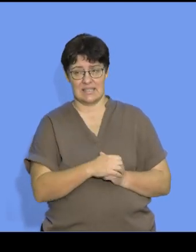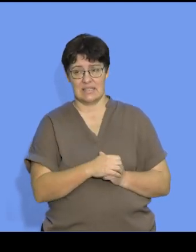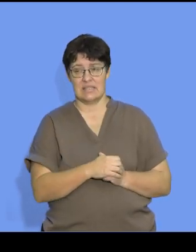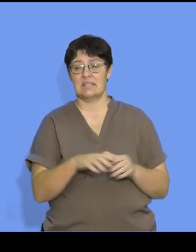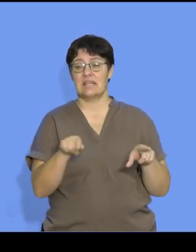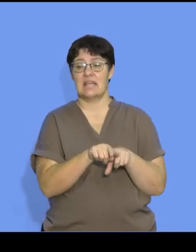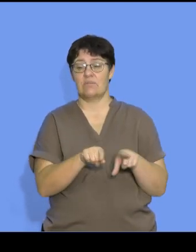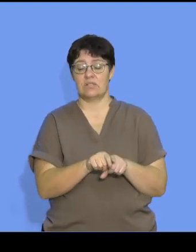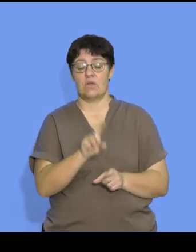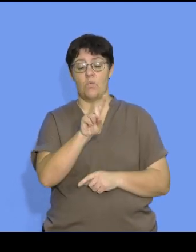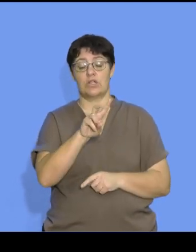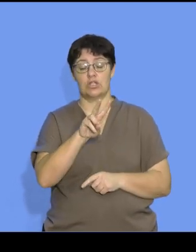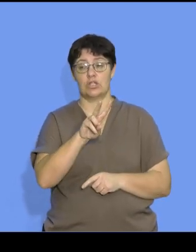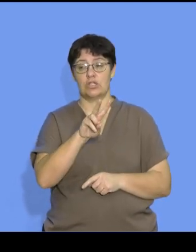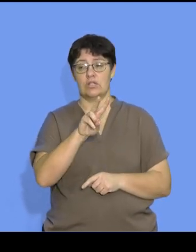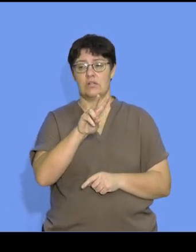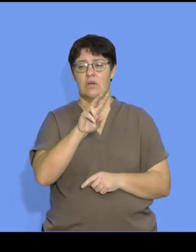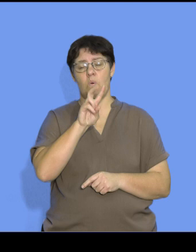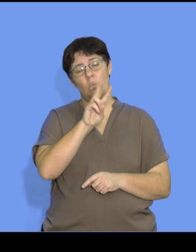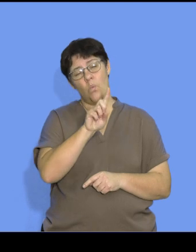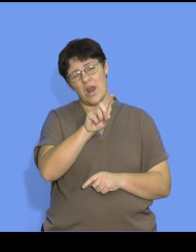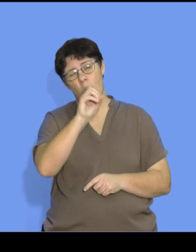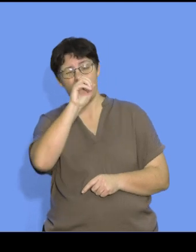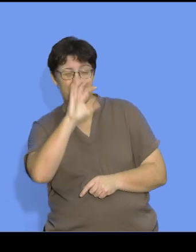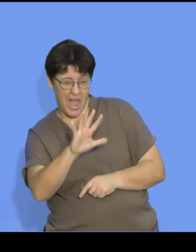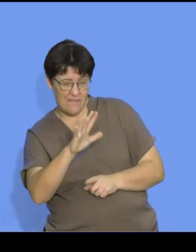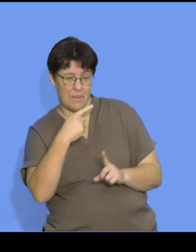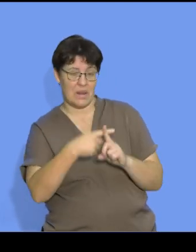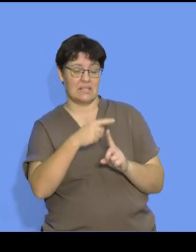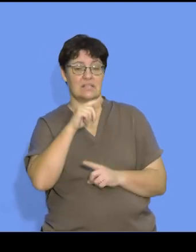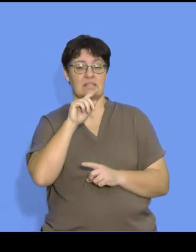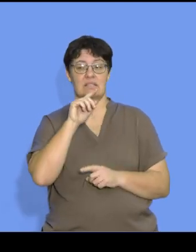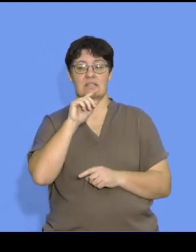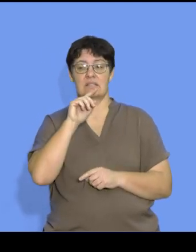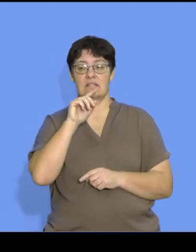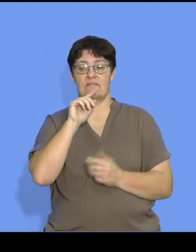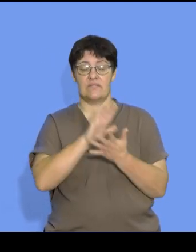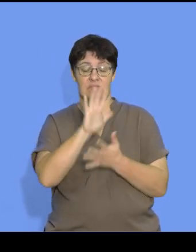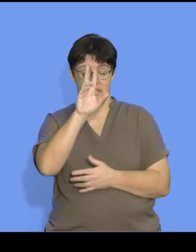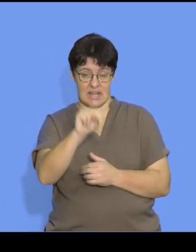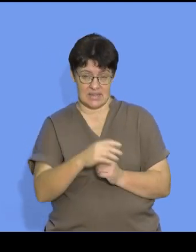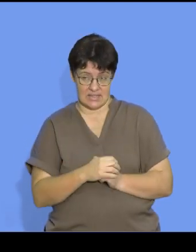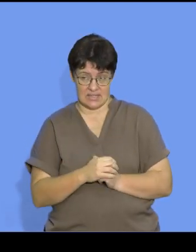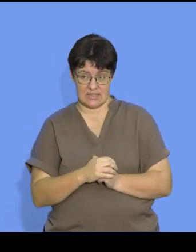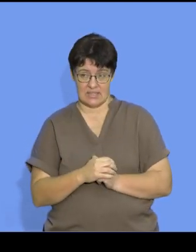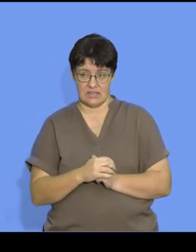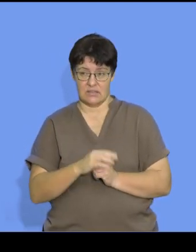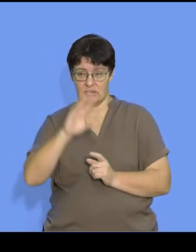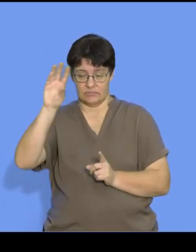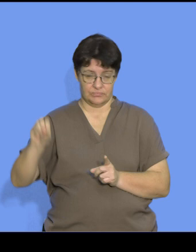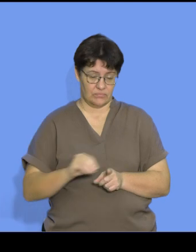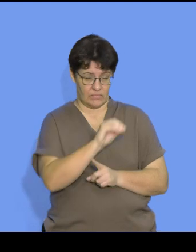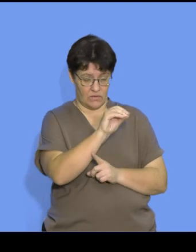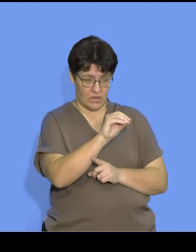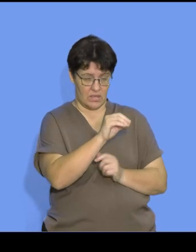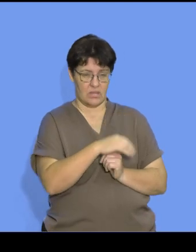to 105 plus 15n. Then if I take the 105